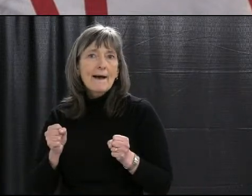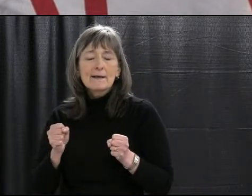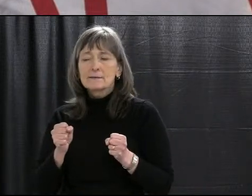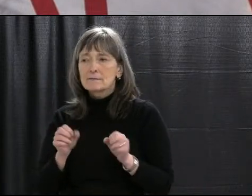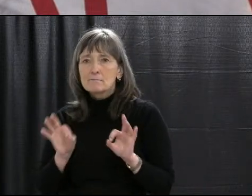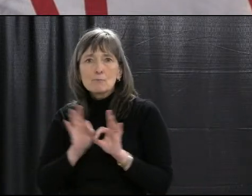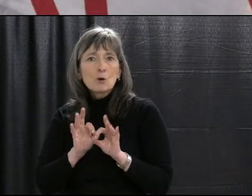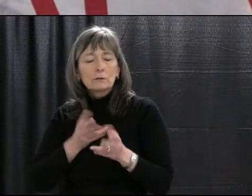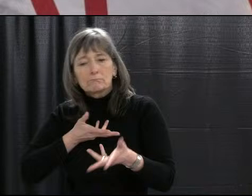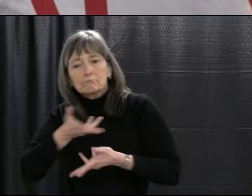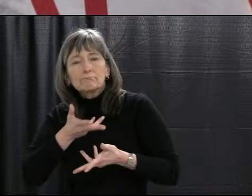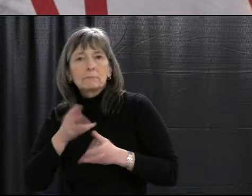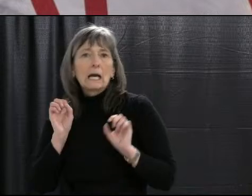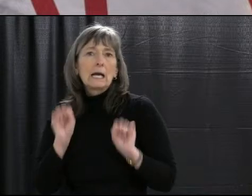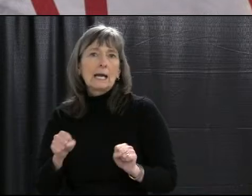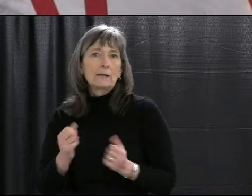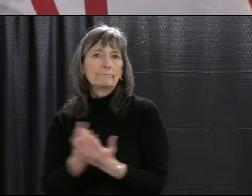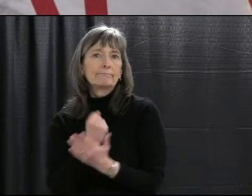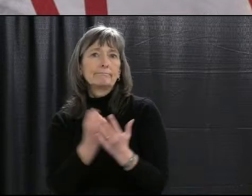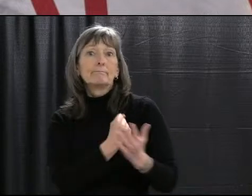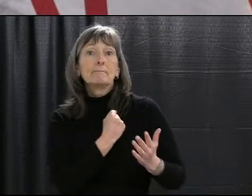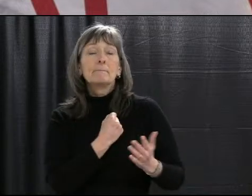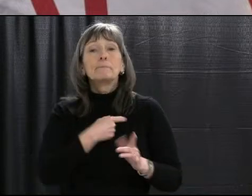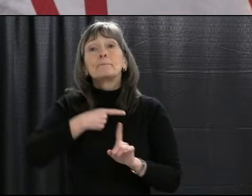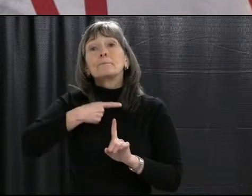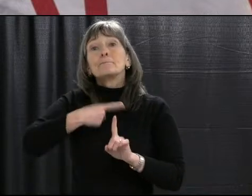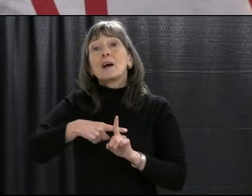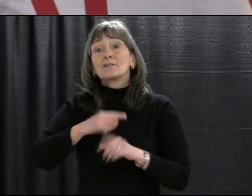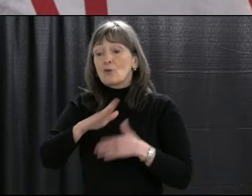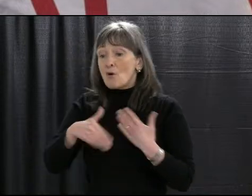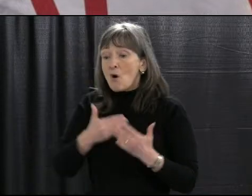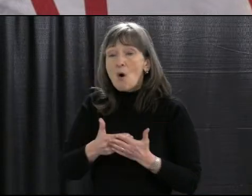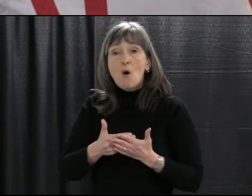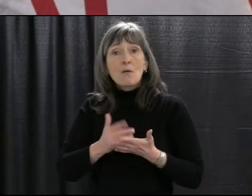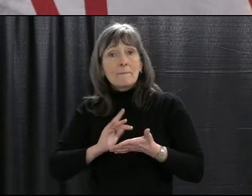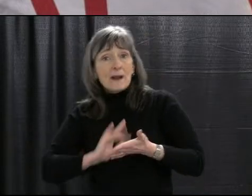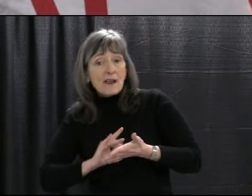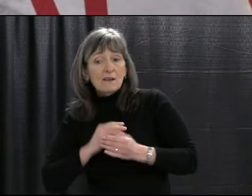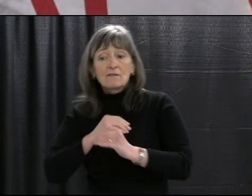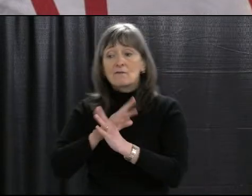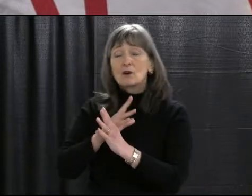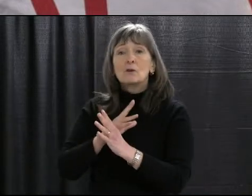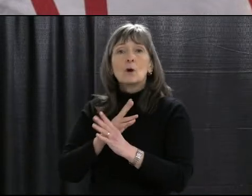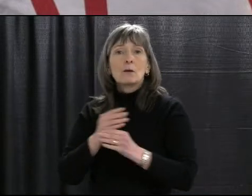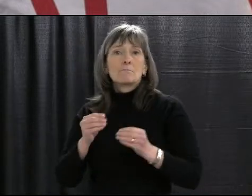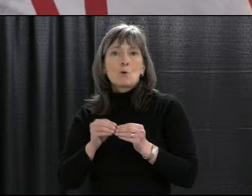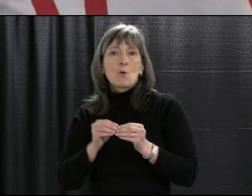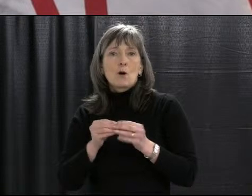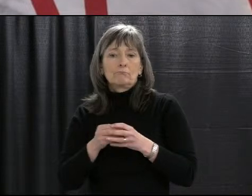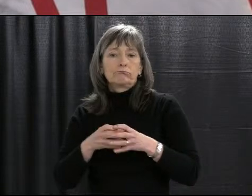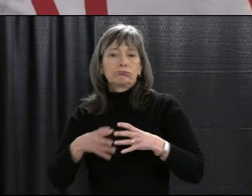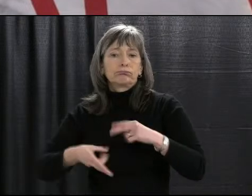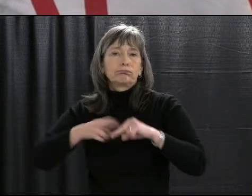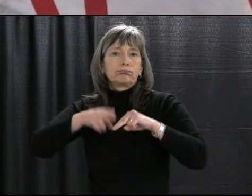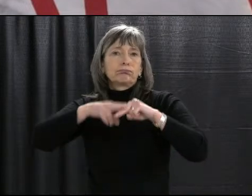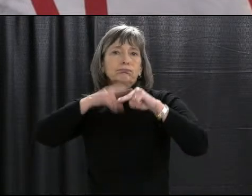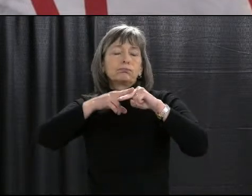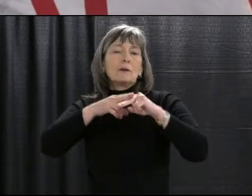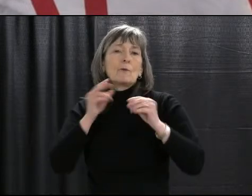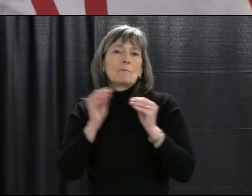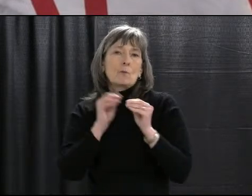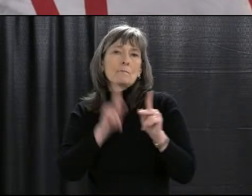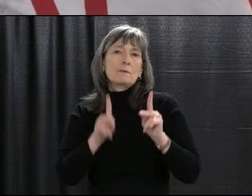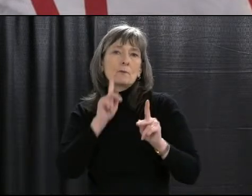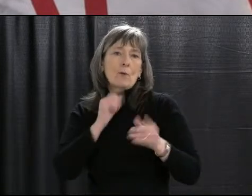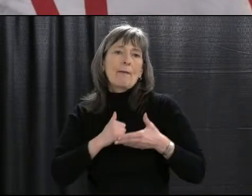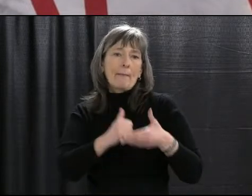sooner, and we are expanding on the use of these treatments to reach even more patients. I'll now